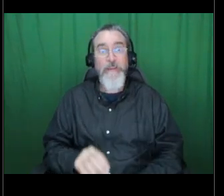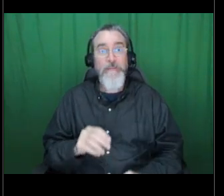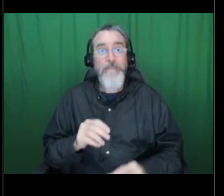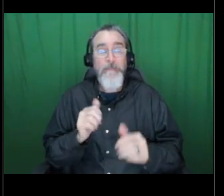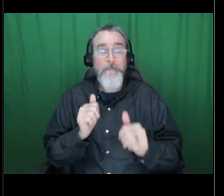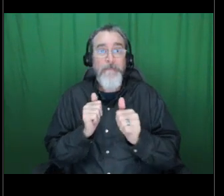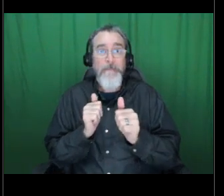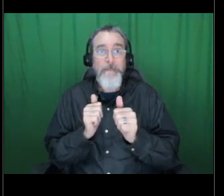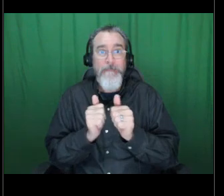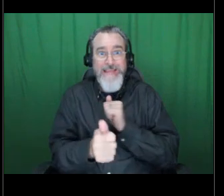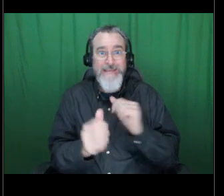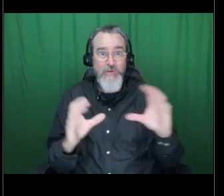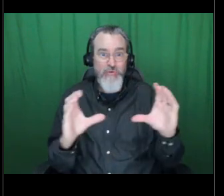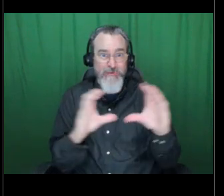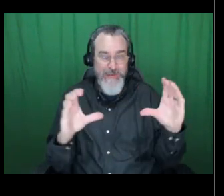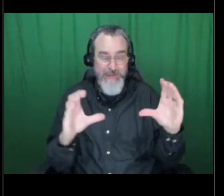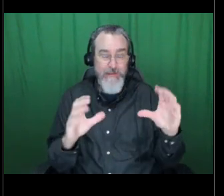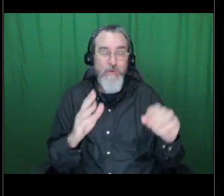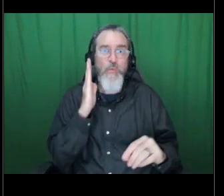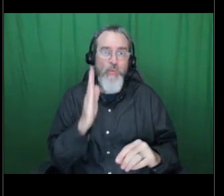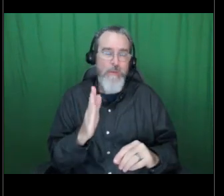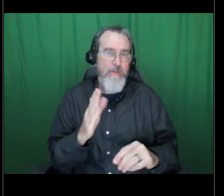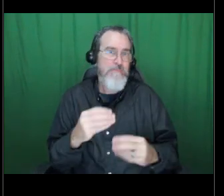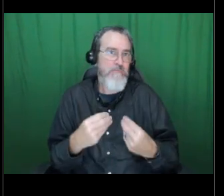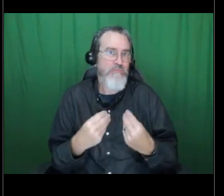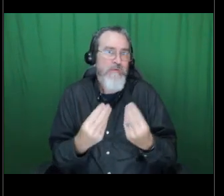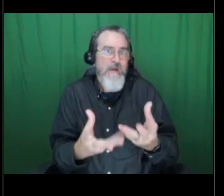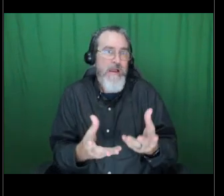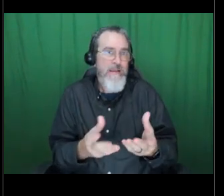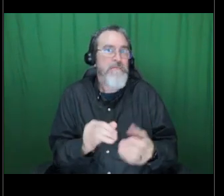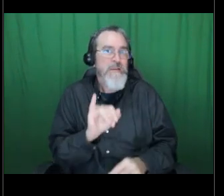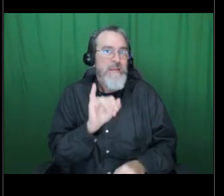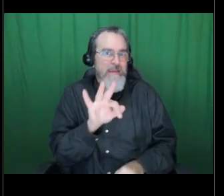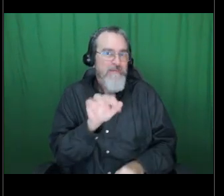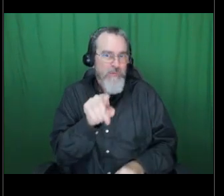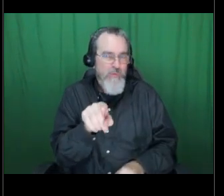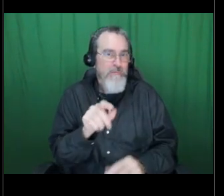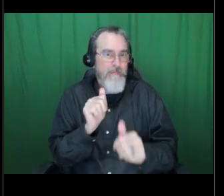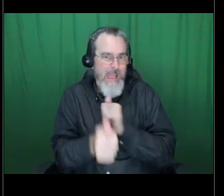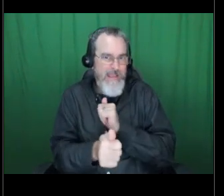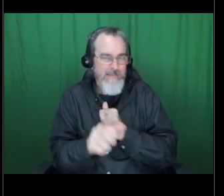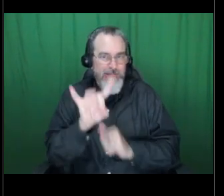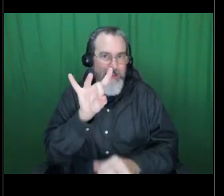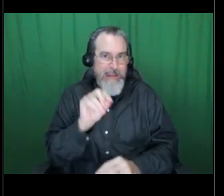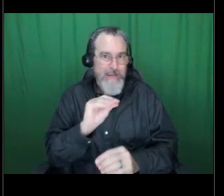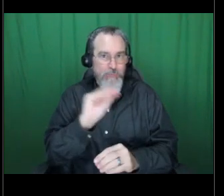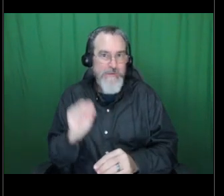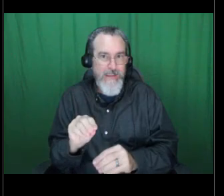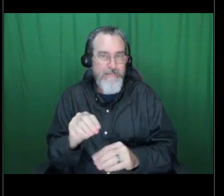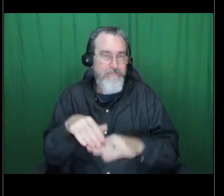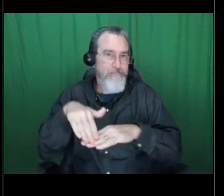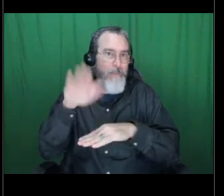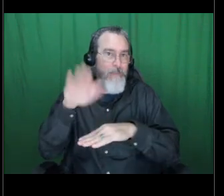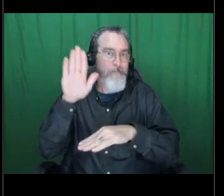are automatically issued when a passing score of 80% or better is achieved.